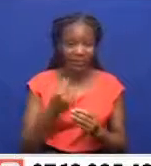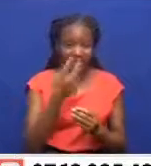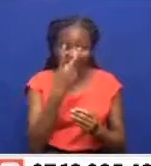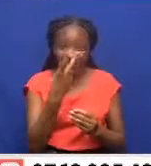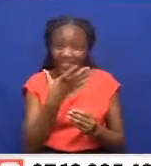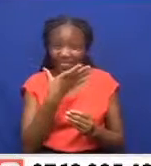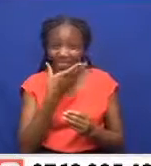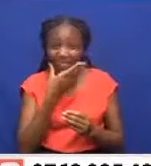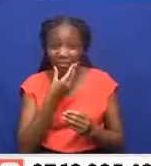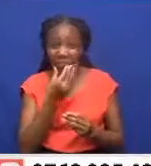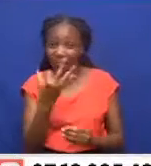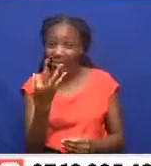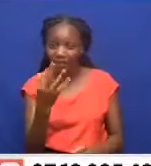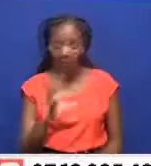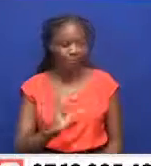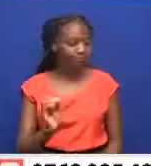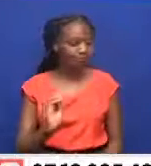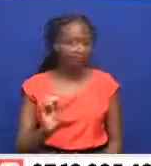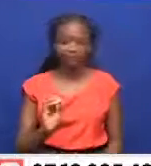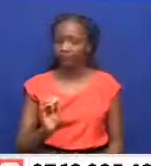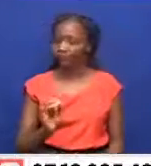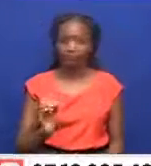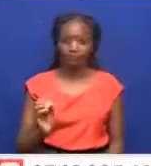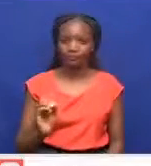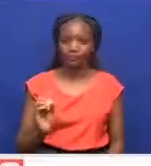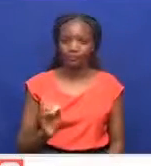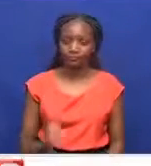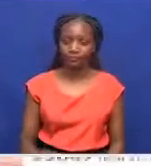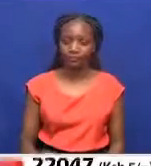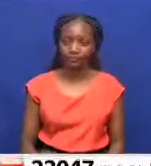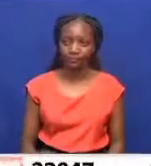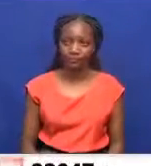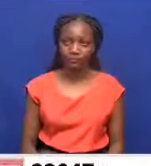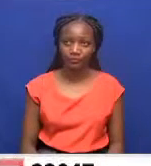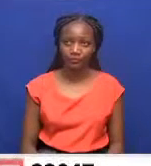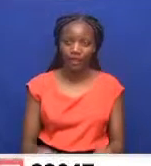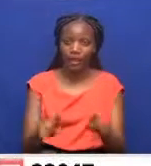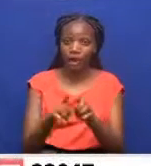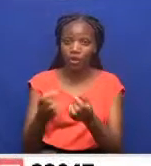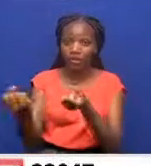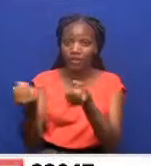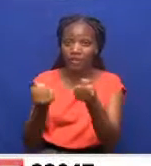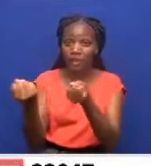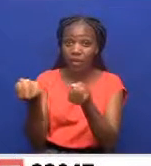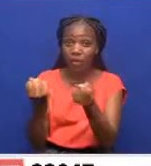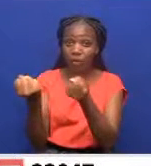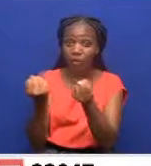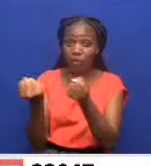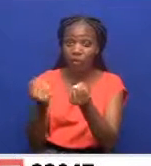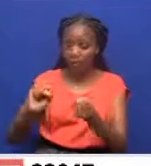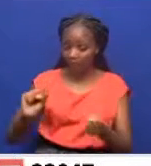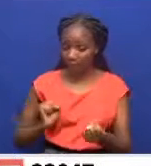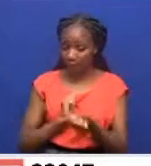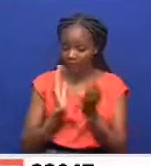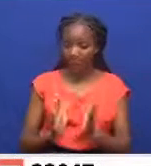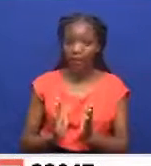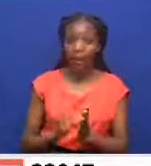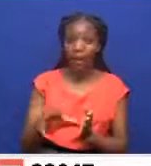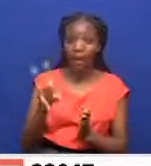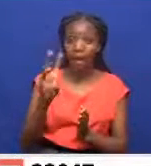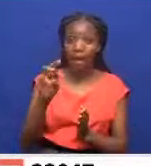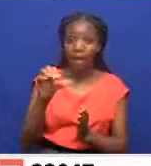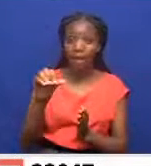men. Just that's what I confirm. The vehicle that Senator Malala ended up in